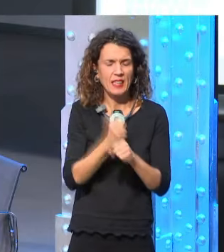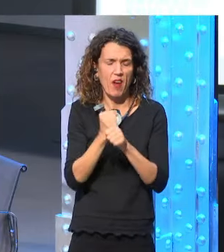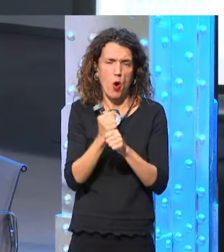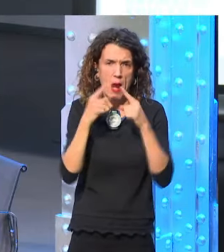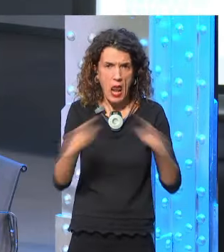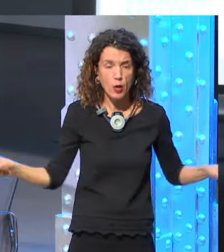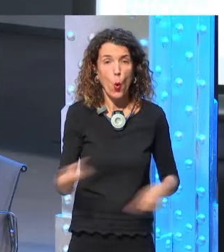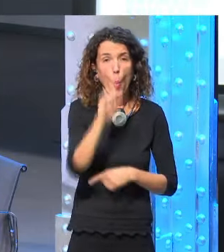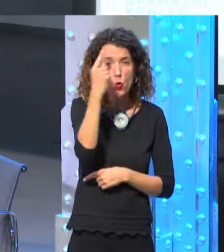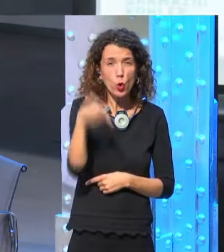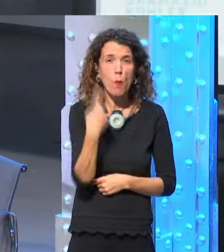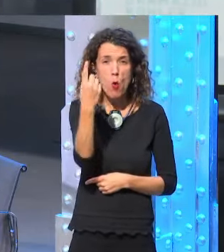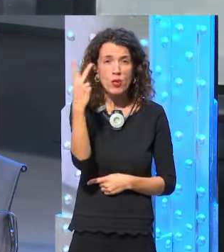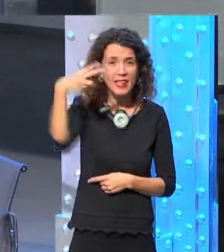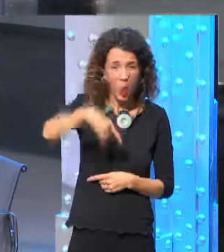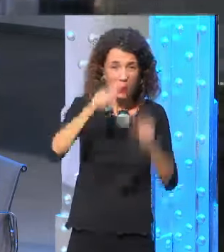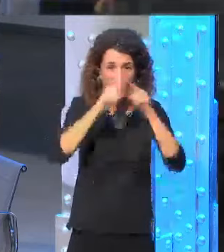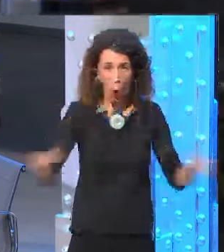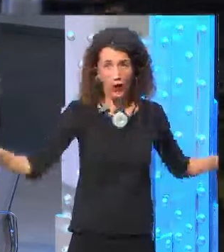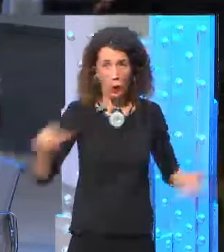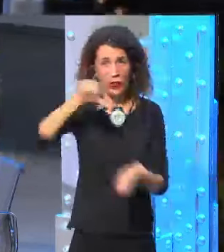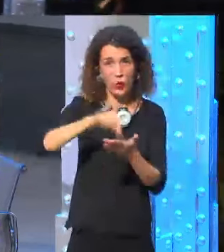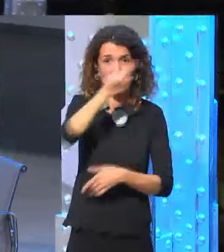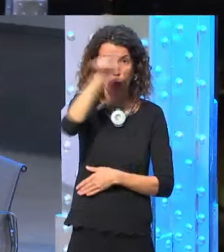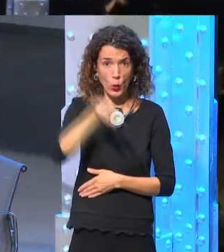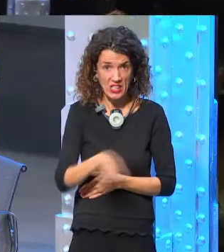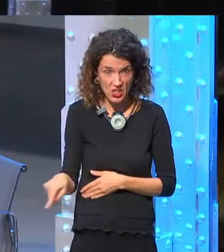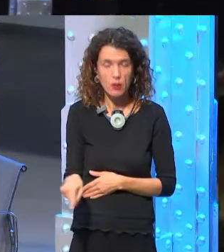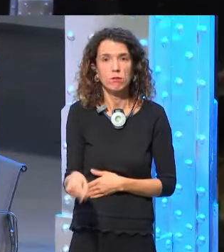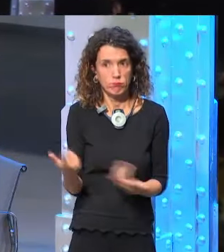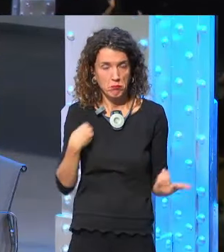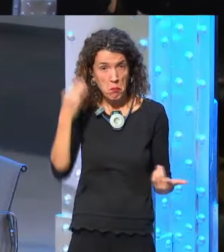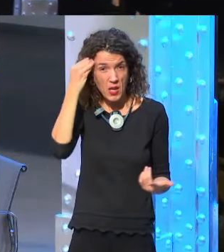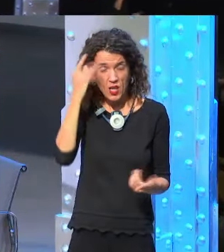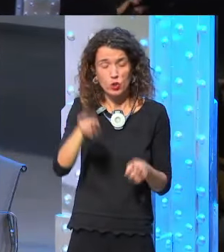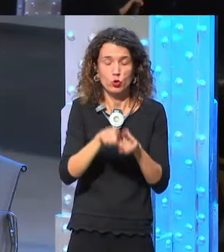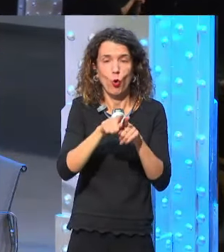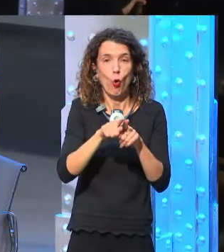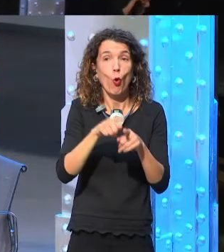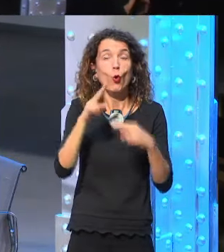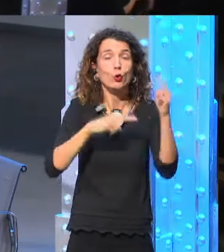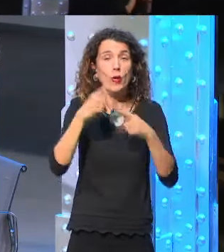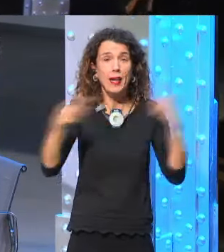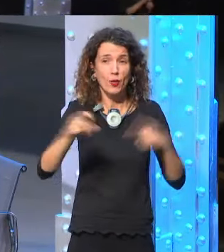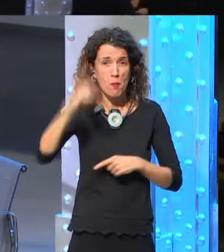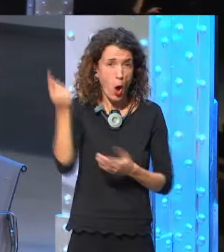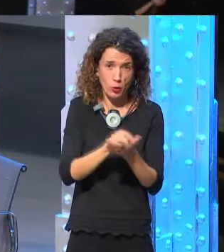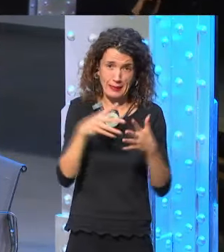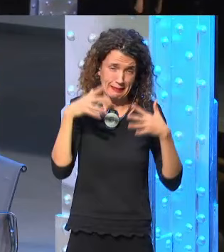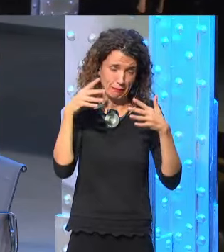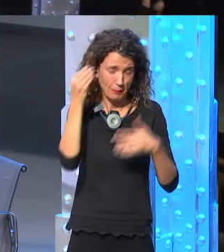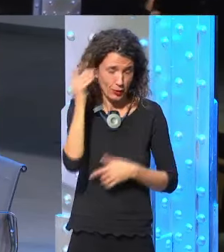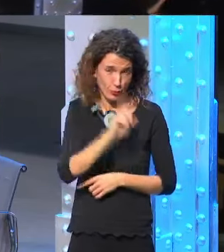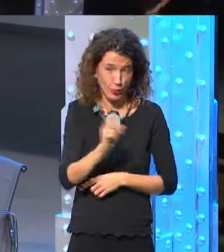so I think we will not ever build anything longer than this. It was up for 5 years, and here it was not only about